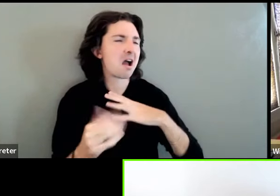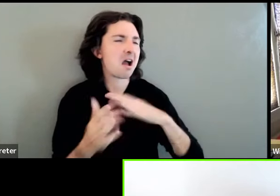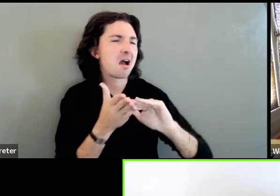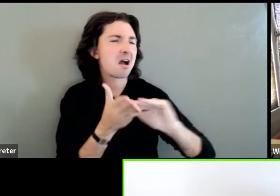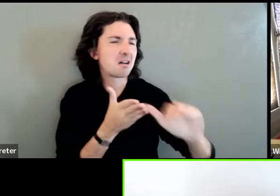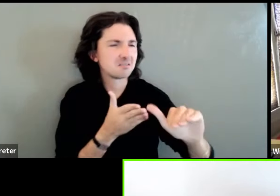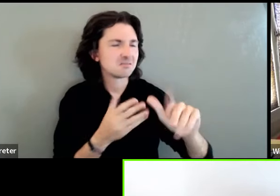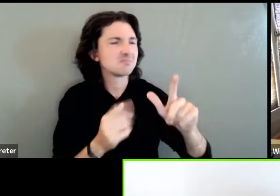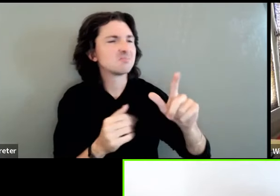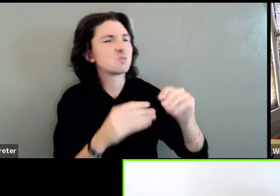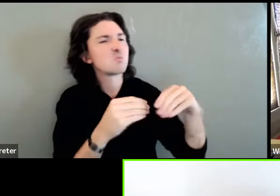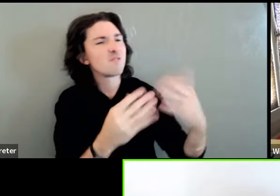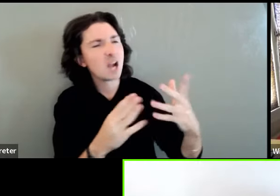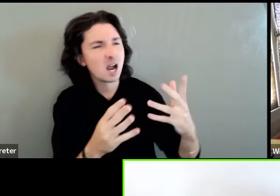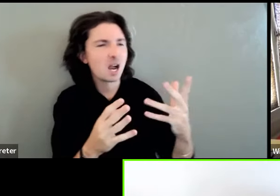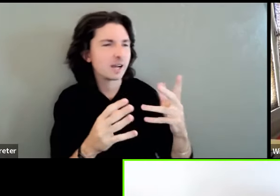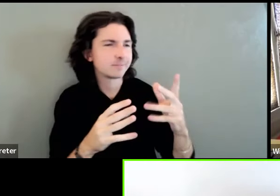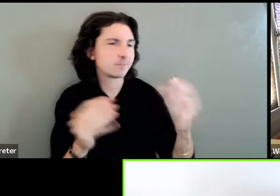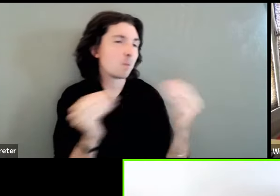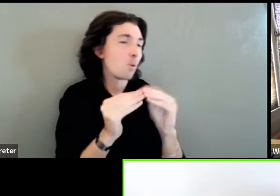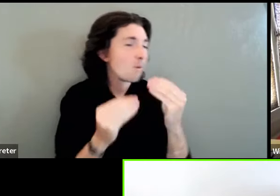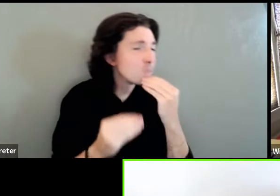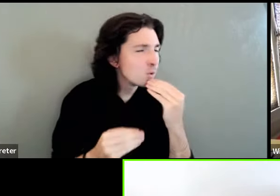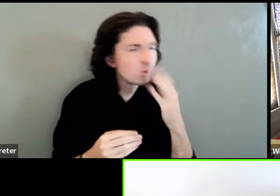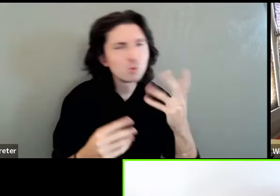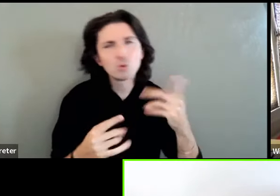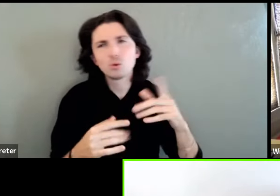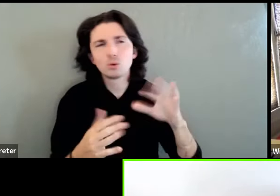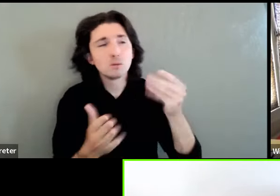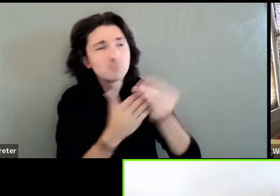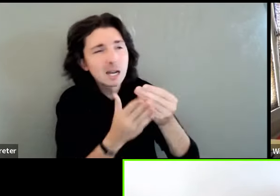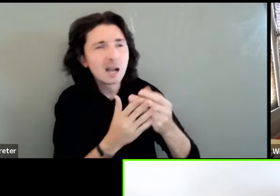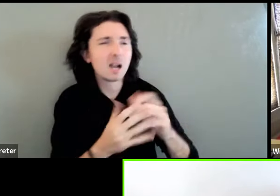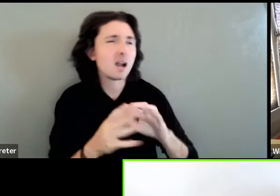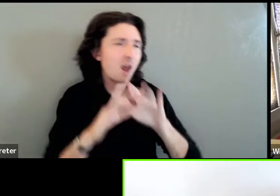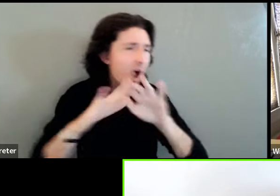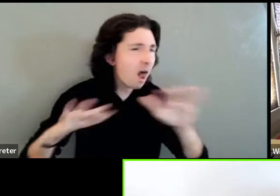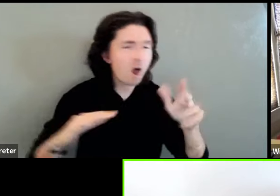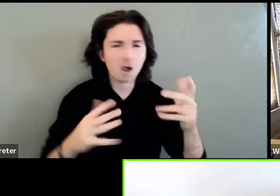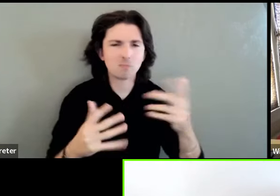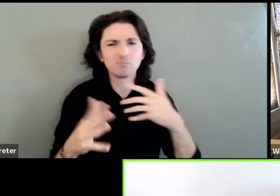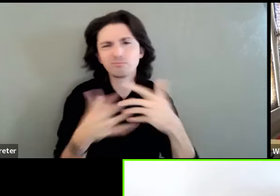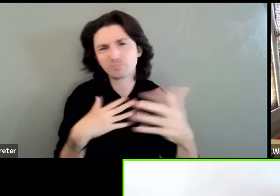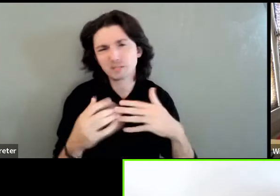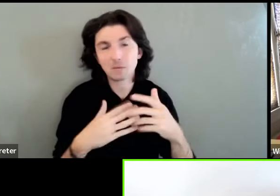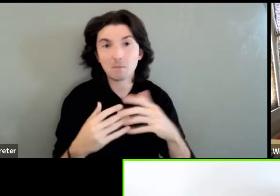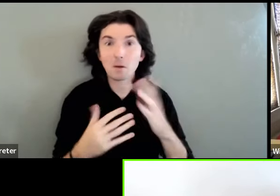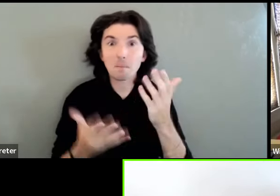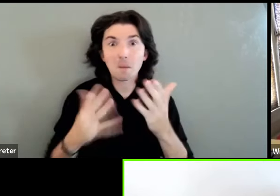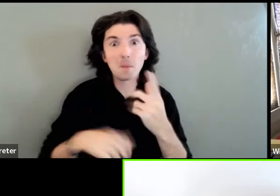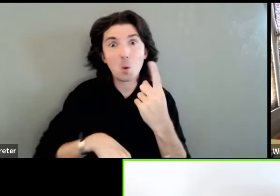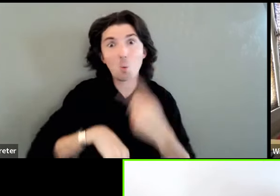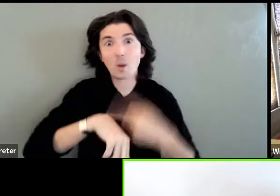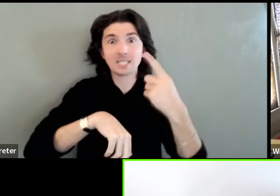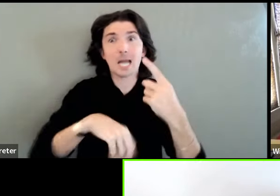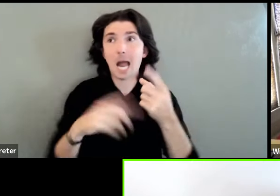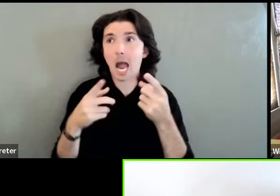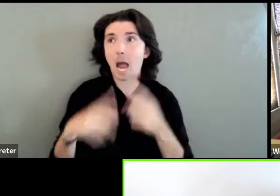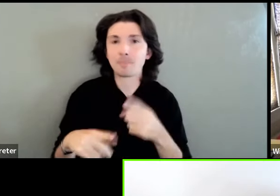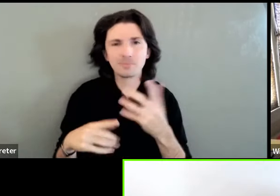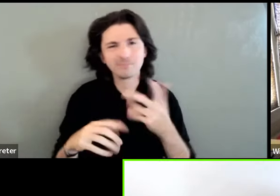weren't being given an opportunity to share in that meal one time, maybe that's not something that we'll be able to fix necessarily. But if there's